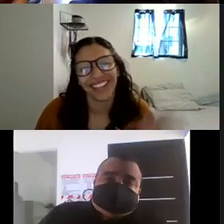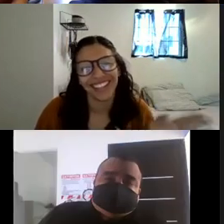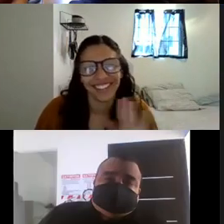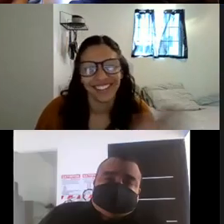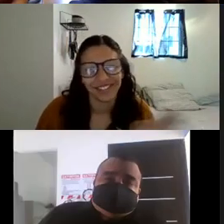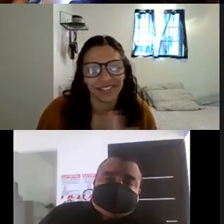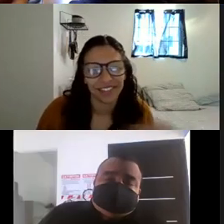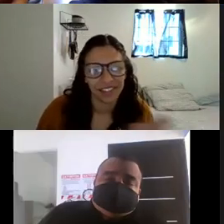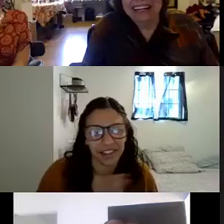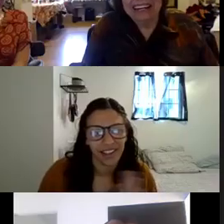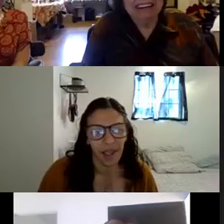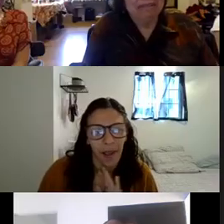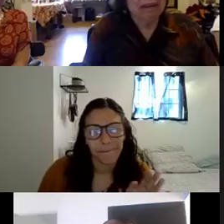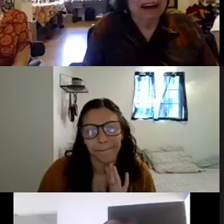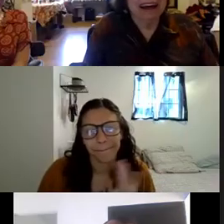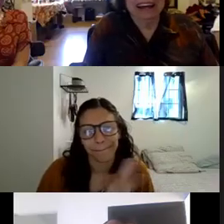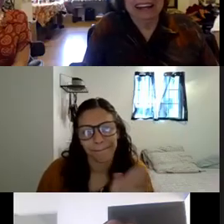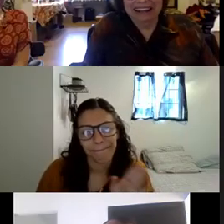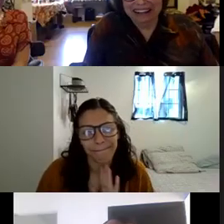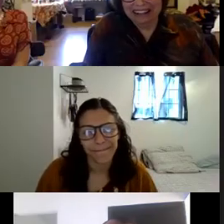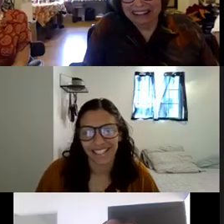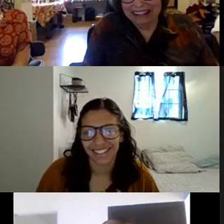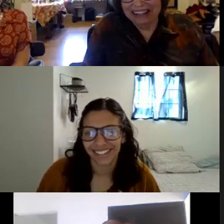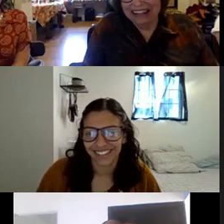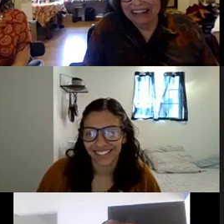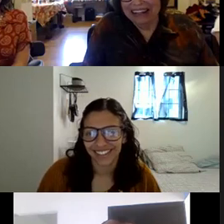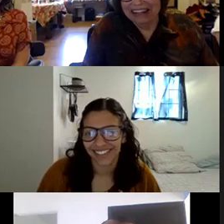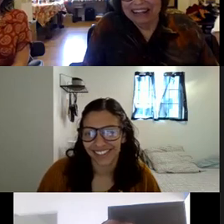everyone. Thank you. Laura, Bye. Bye. Bye. Jessica,